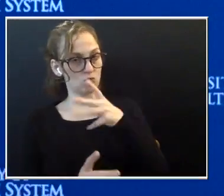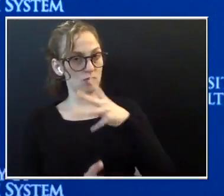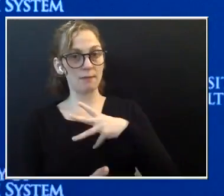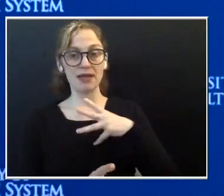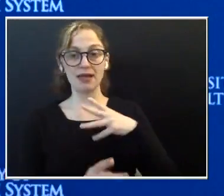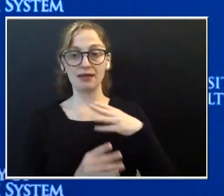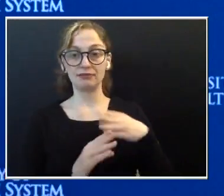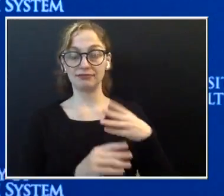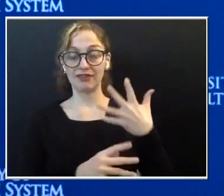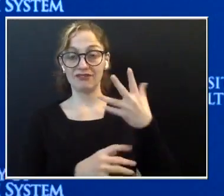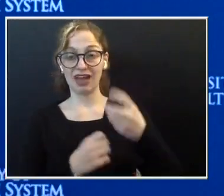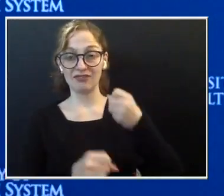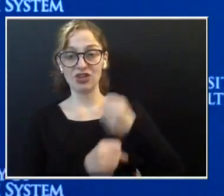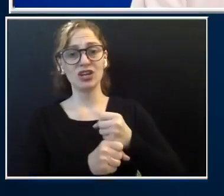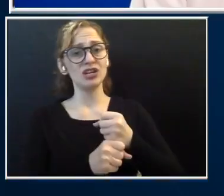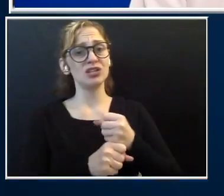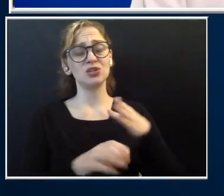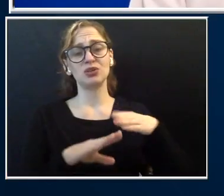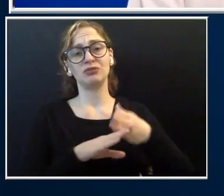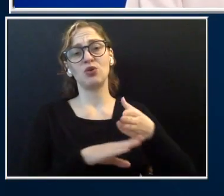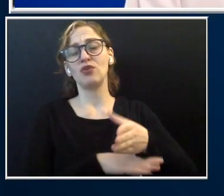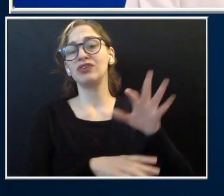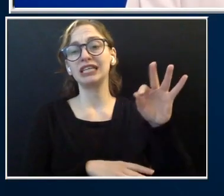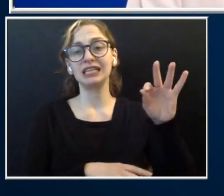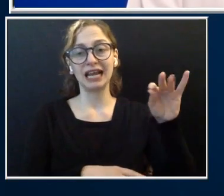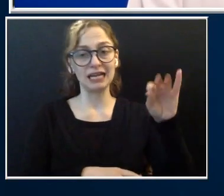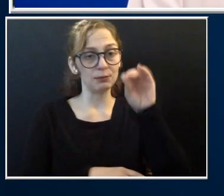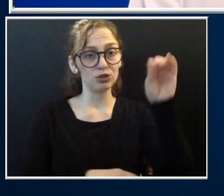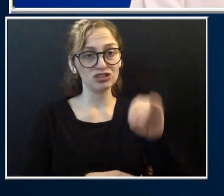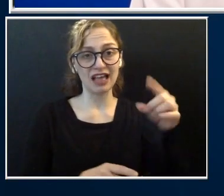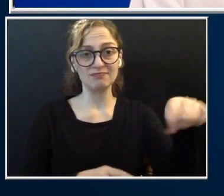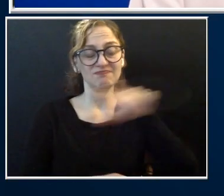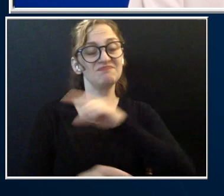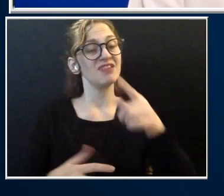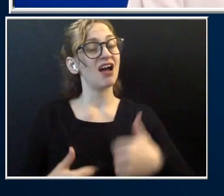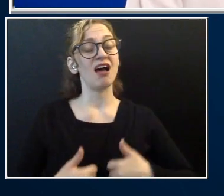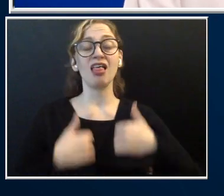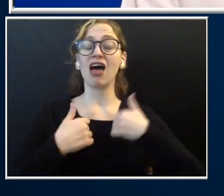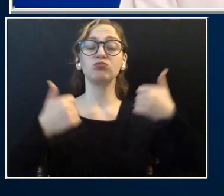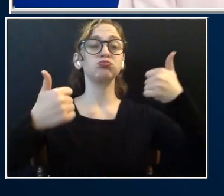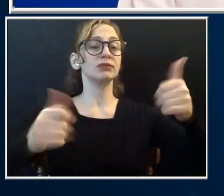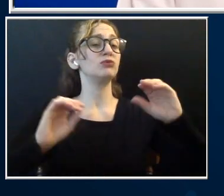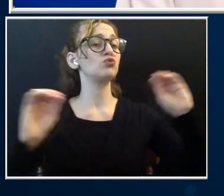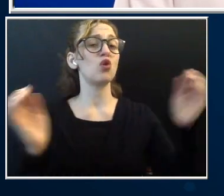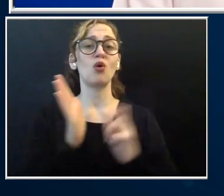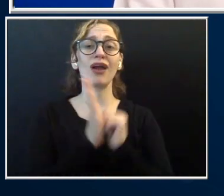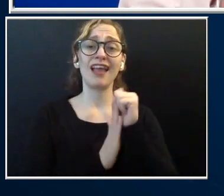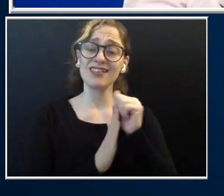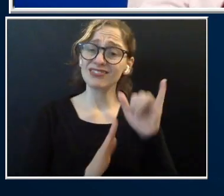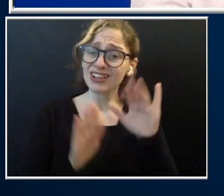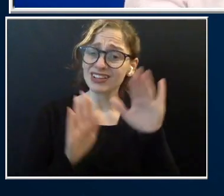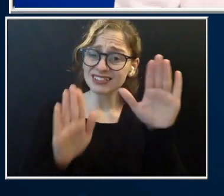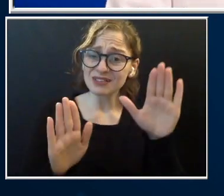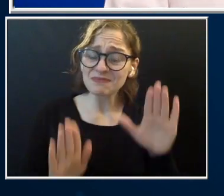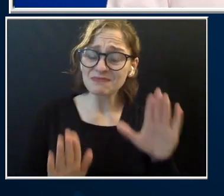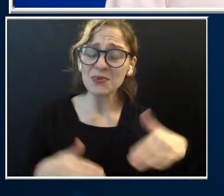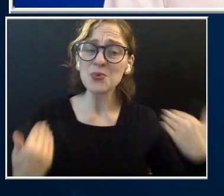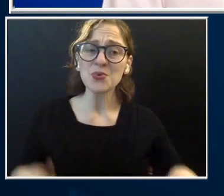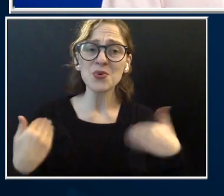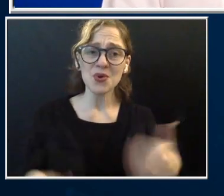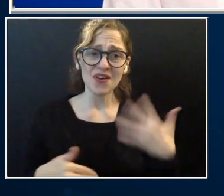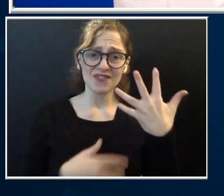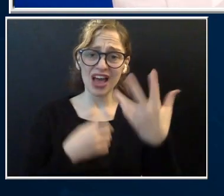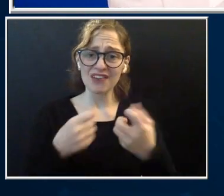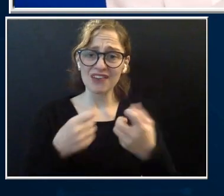So it's all great news. Well, that is, I mean, that's an impressive survival at 5 years to be 90% cancer-free. 92%.